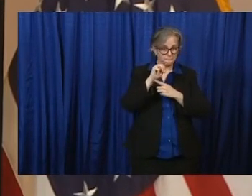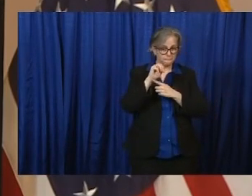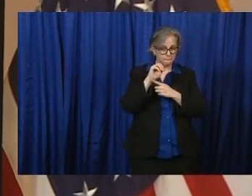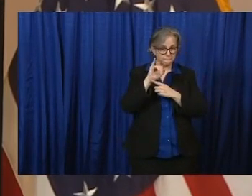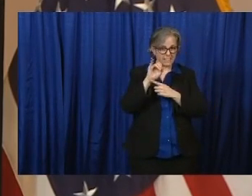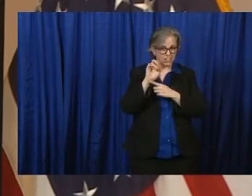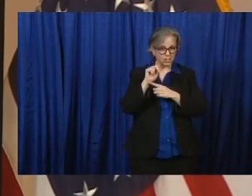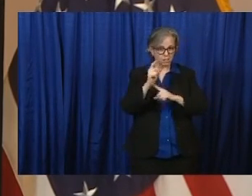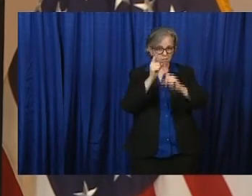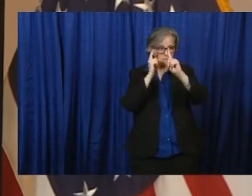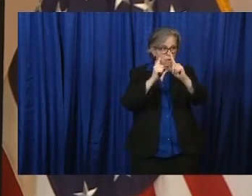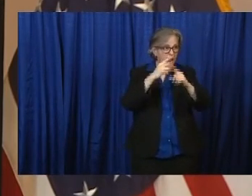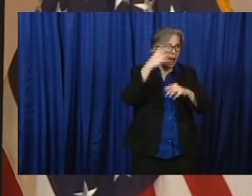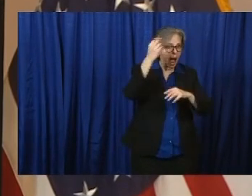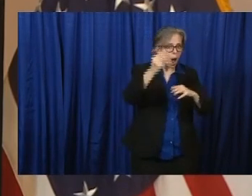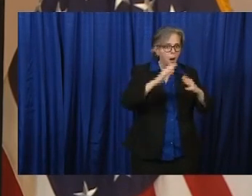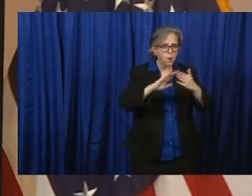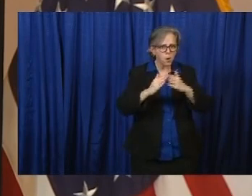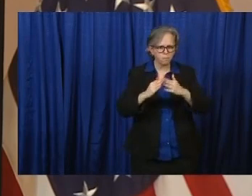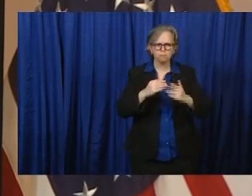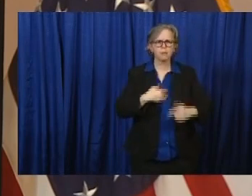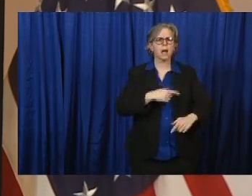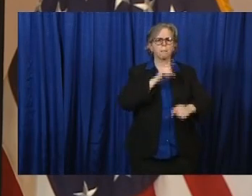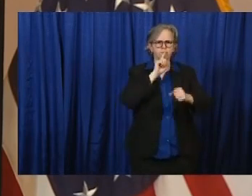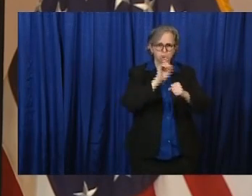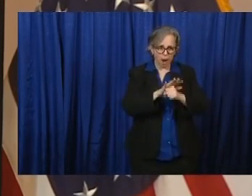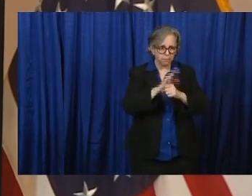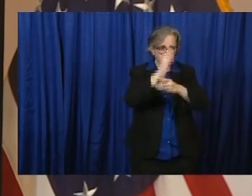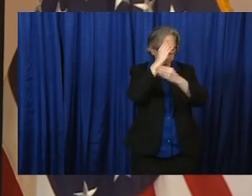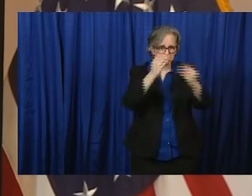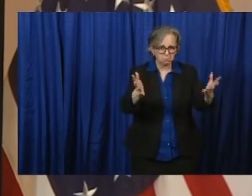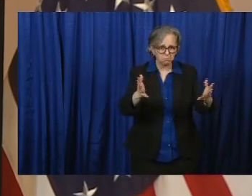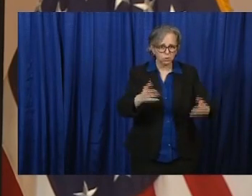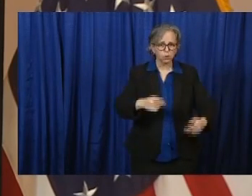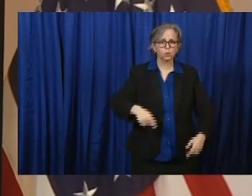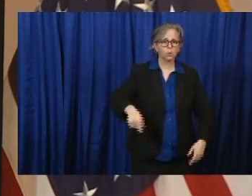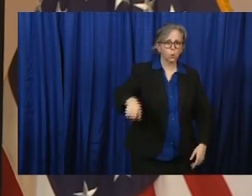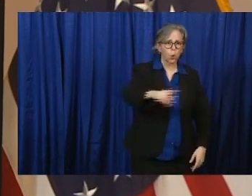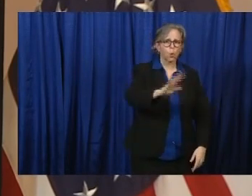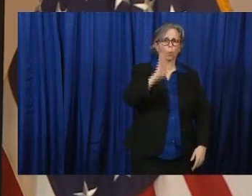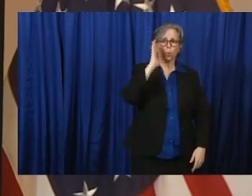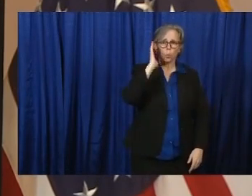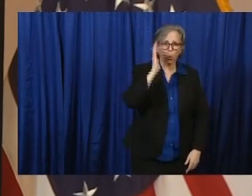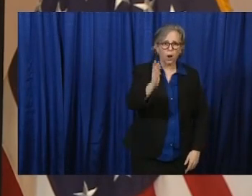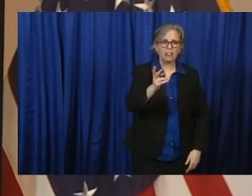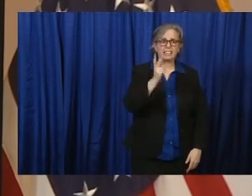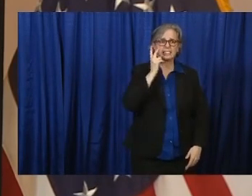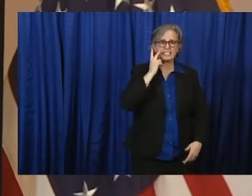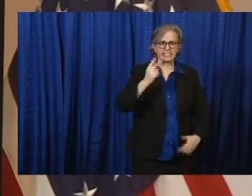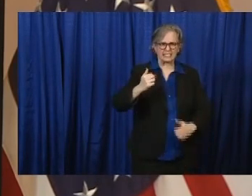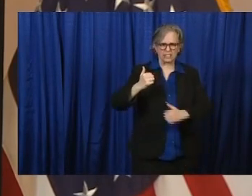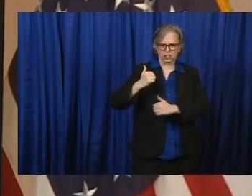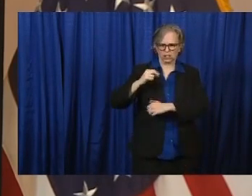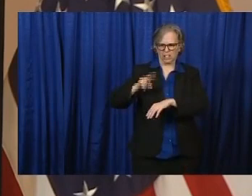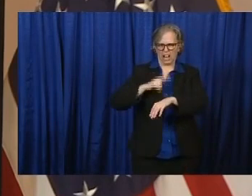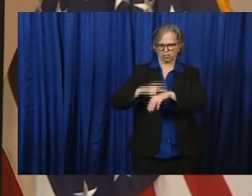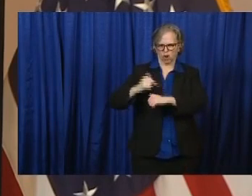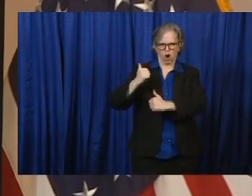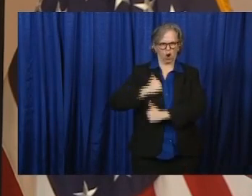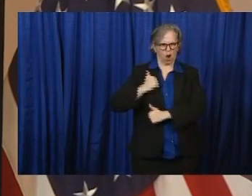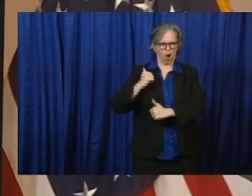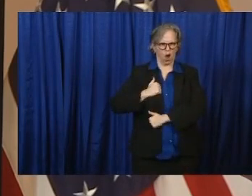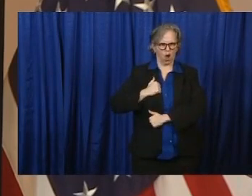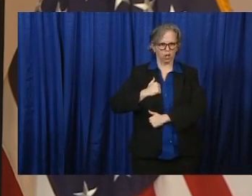you, you're going to see service members in uniform in your community doing things in increasing numbers here in the